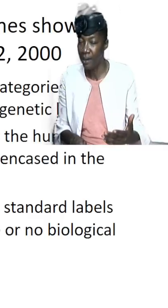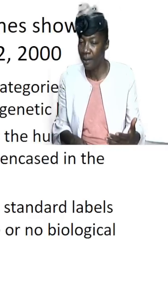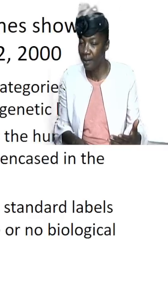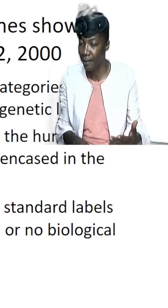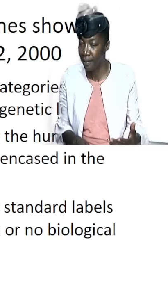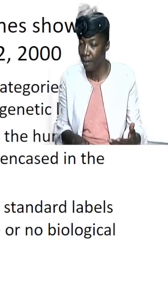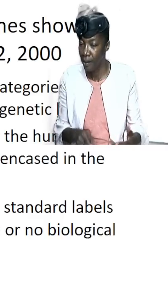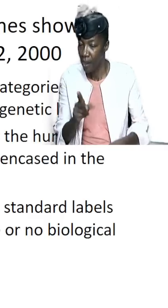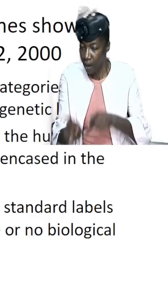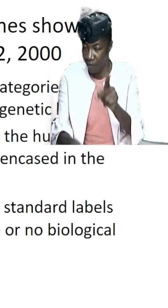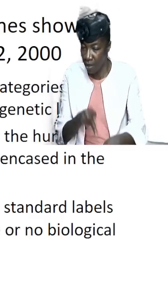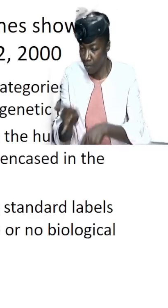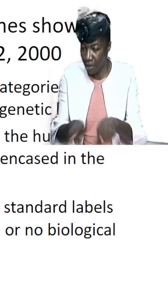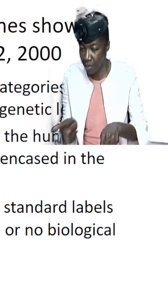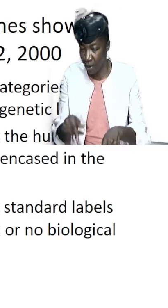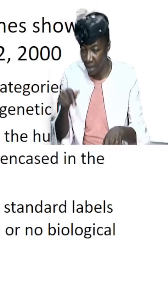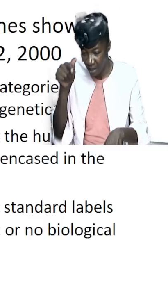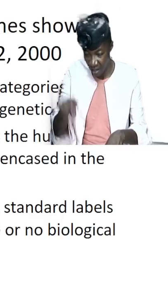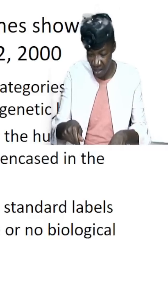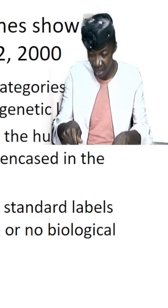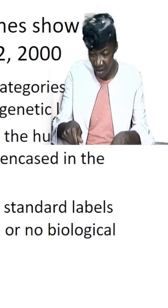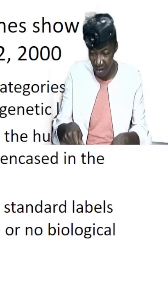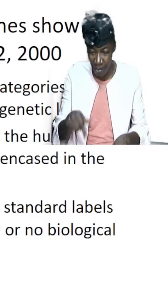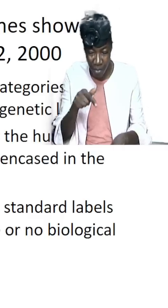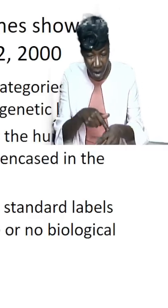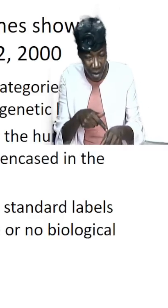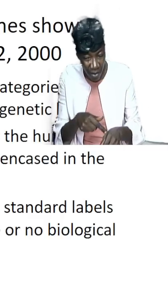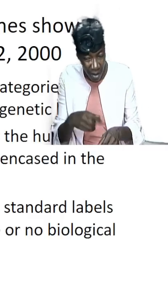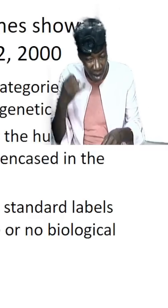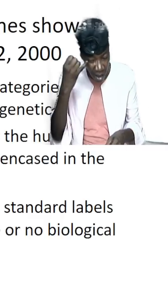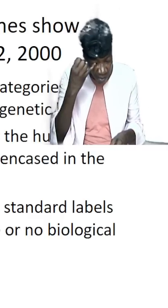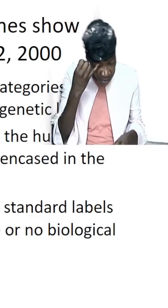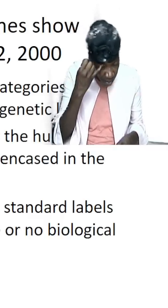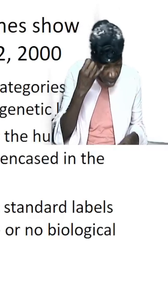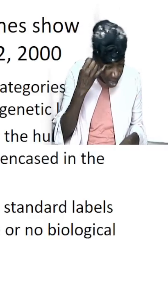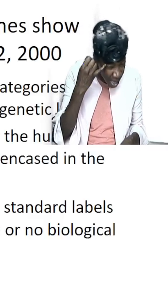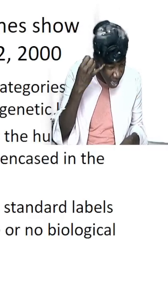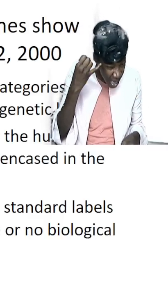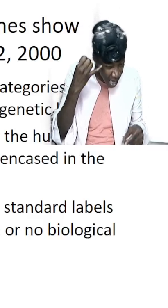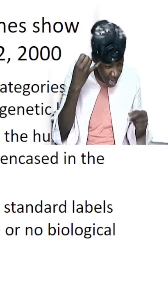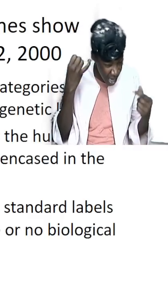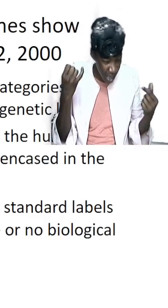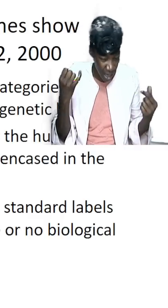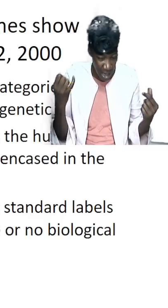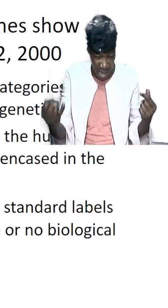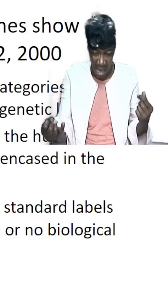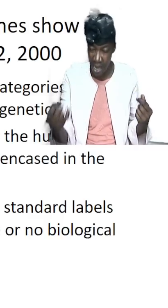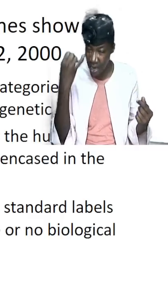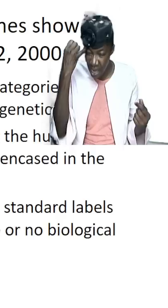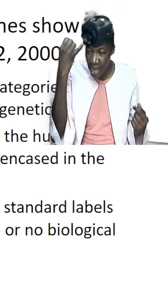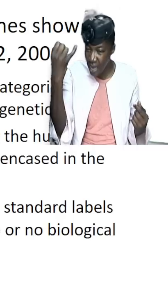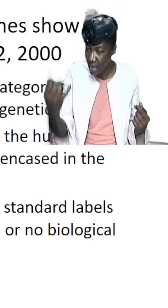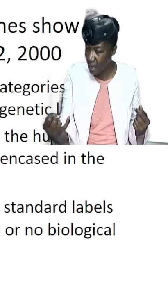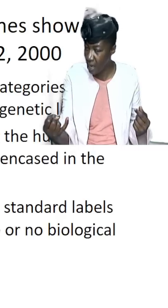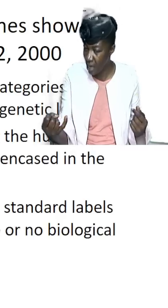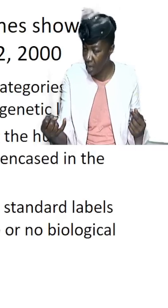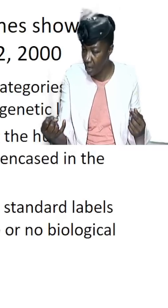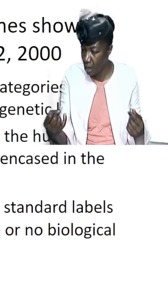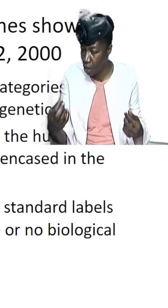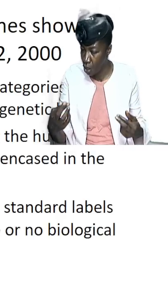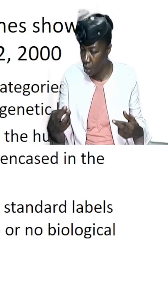is a person from the Indian race and this person is a person from the black African